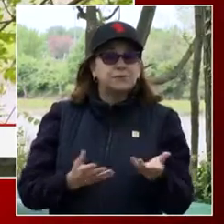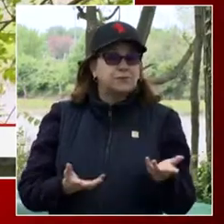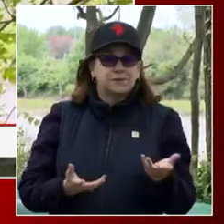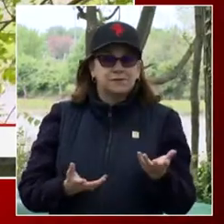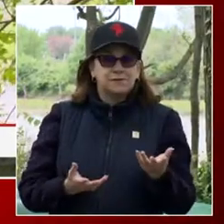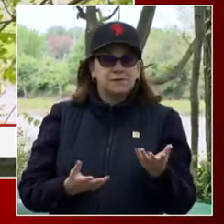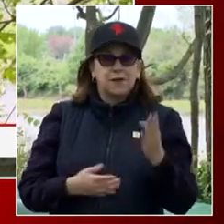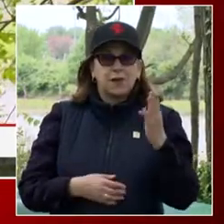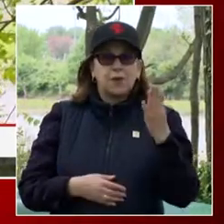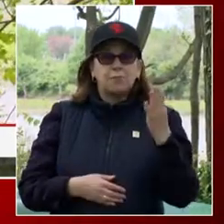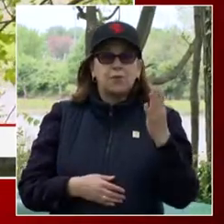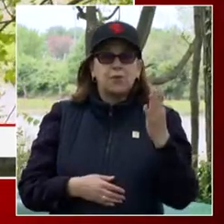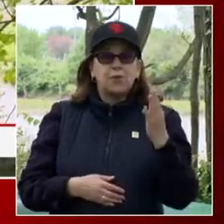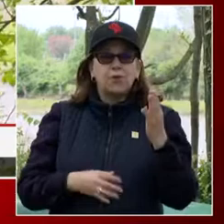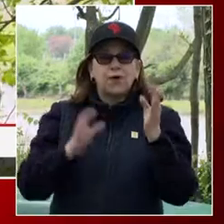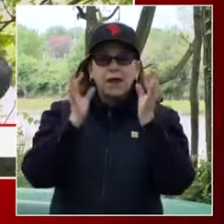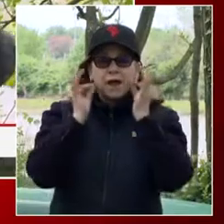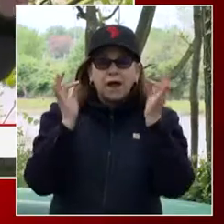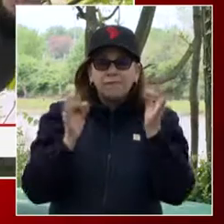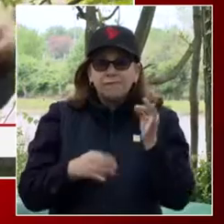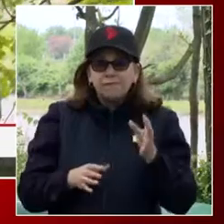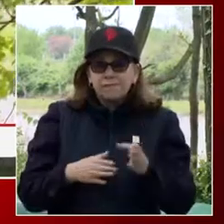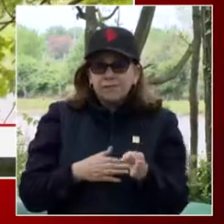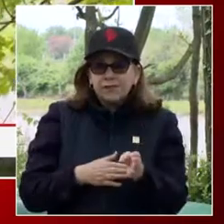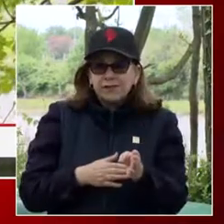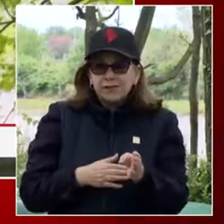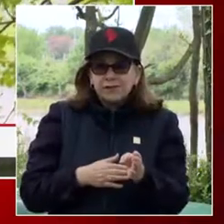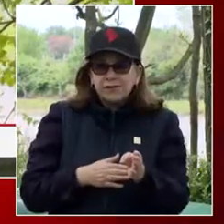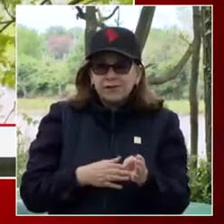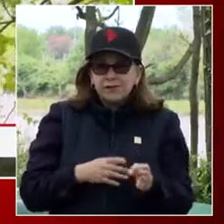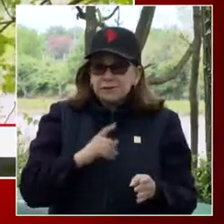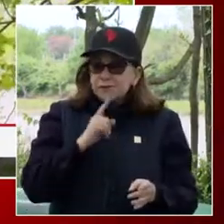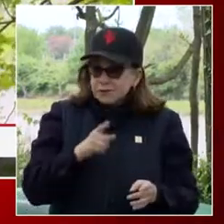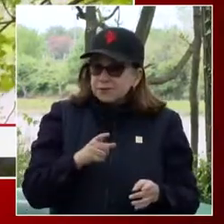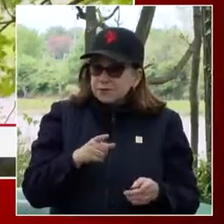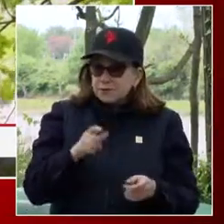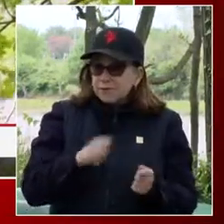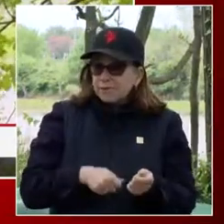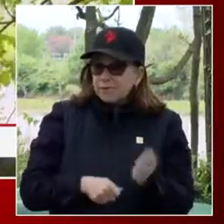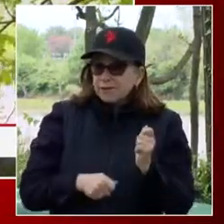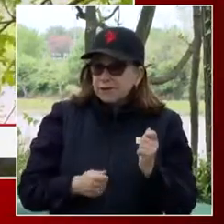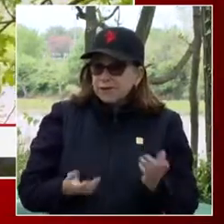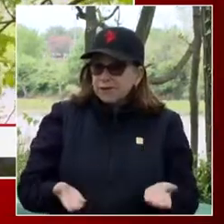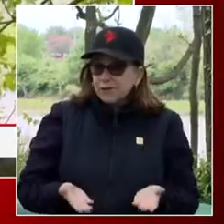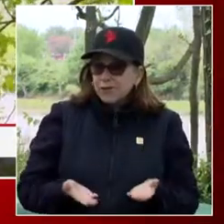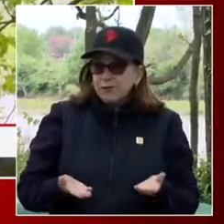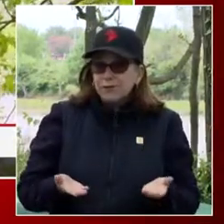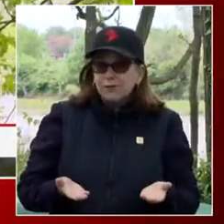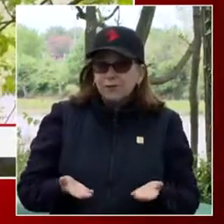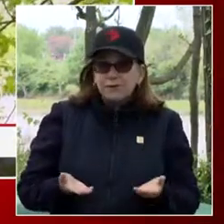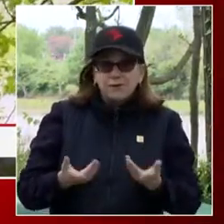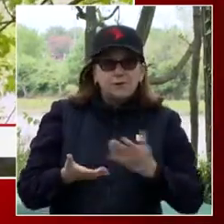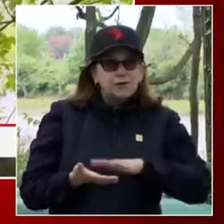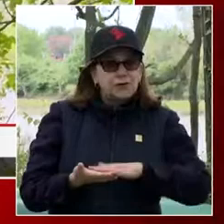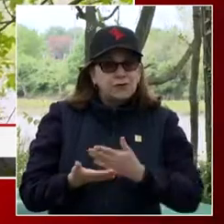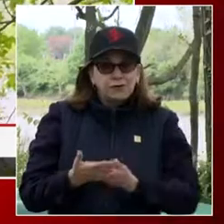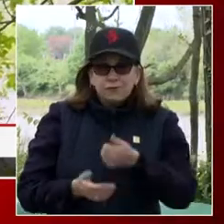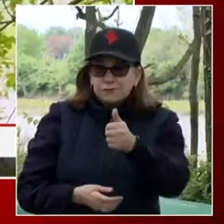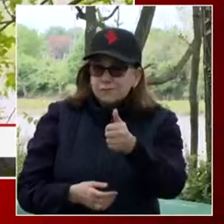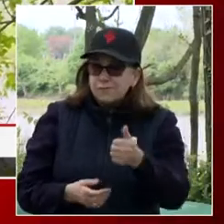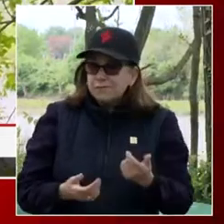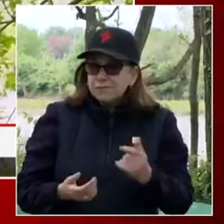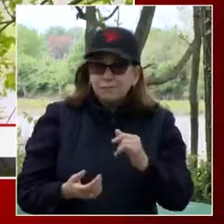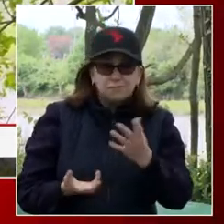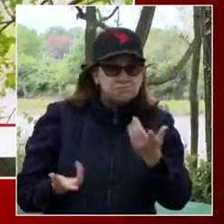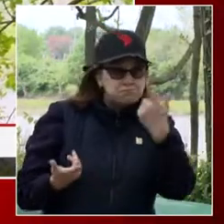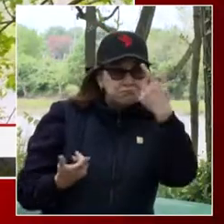catfish. It's an invasive species. Take all you want, they're delicious. Annual District Sustainability Awards will be April 28th at